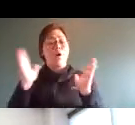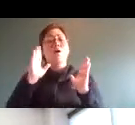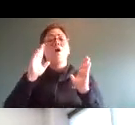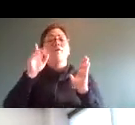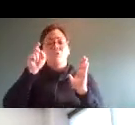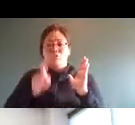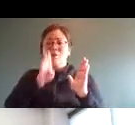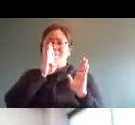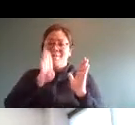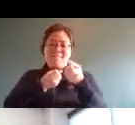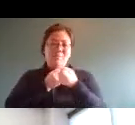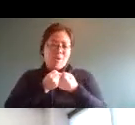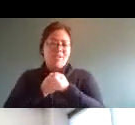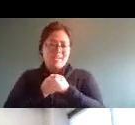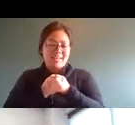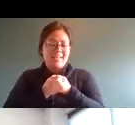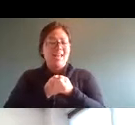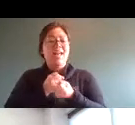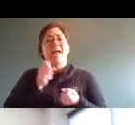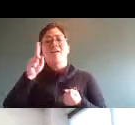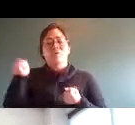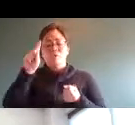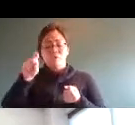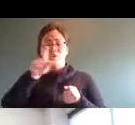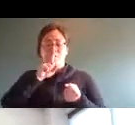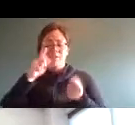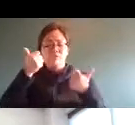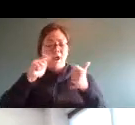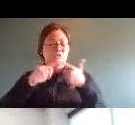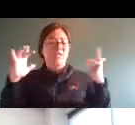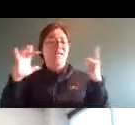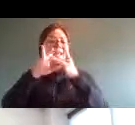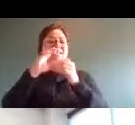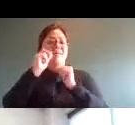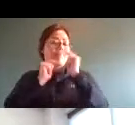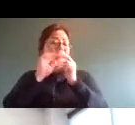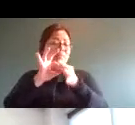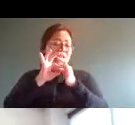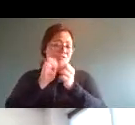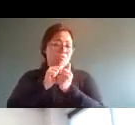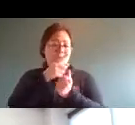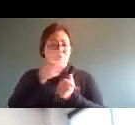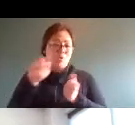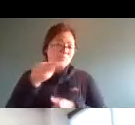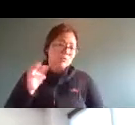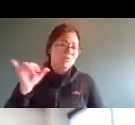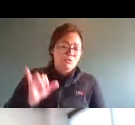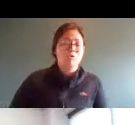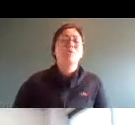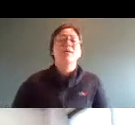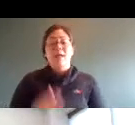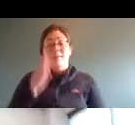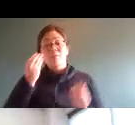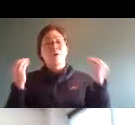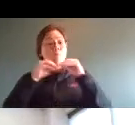supported and that you should look to connect with and build a relationship with as well. Because the more you do that, the